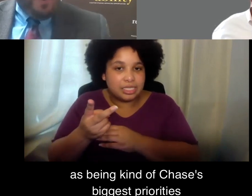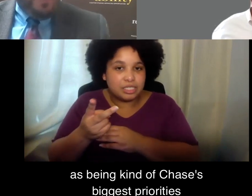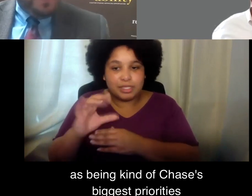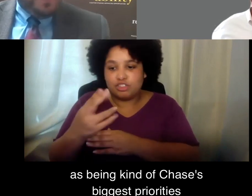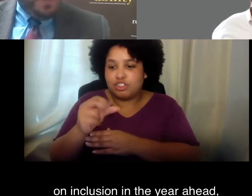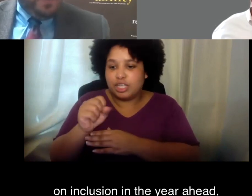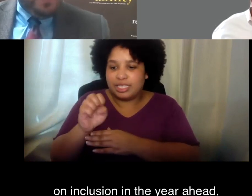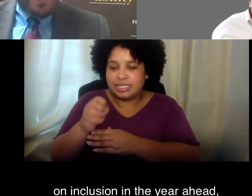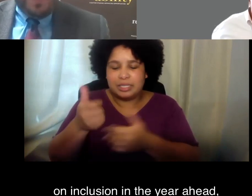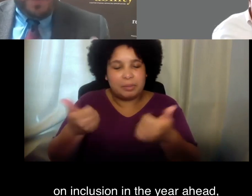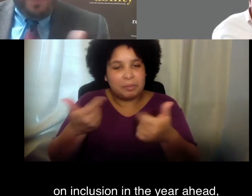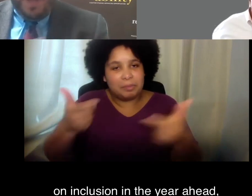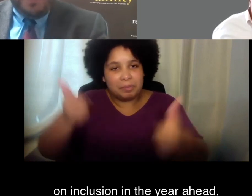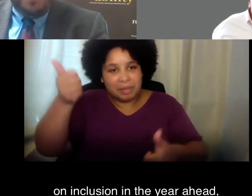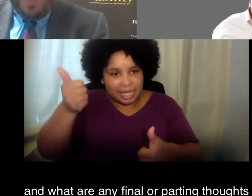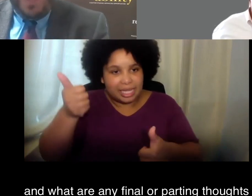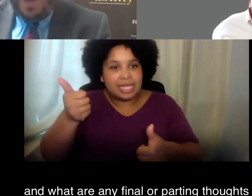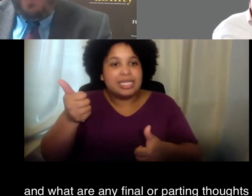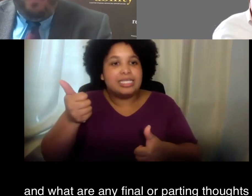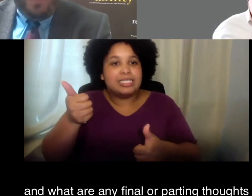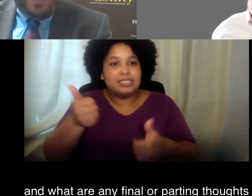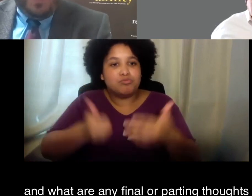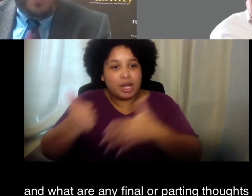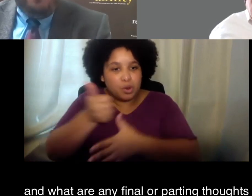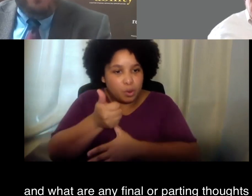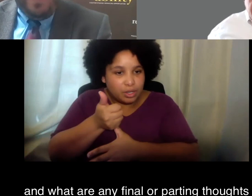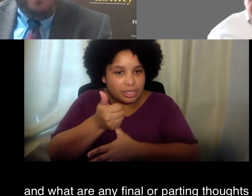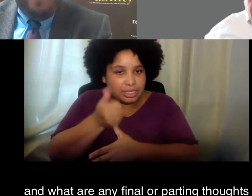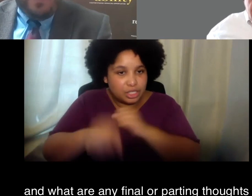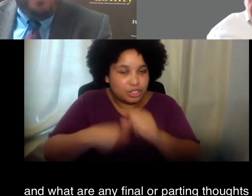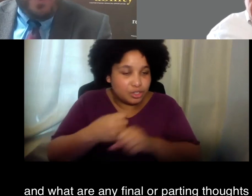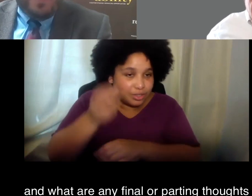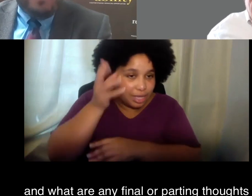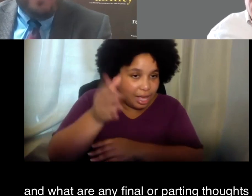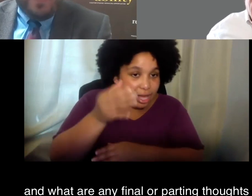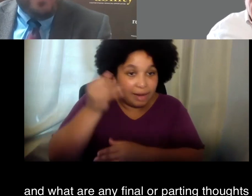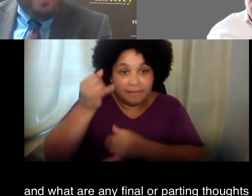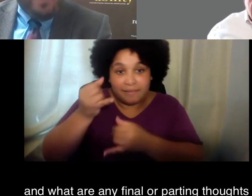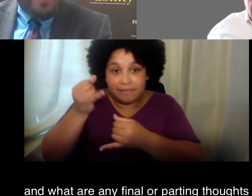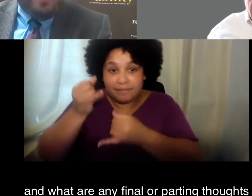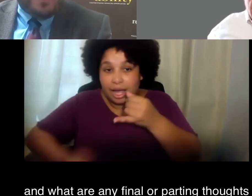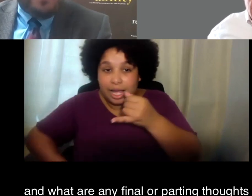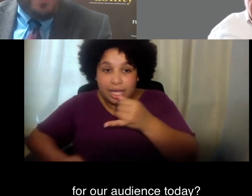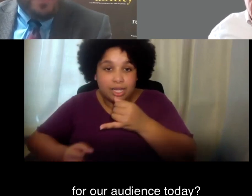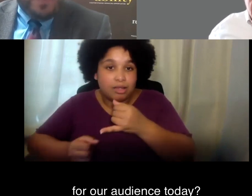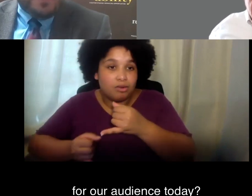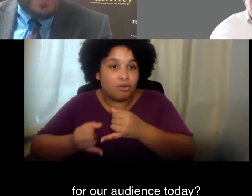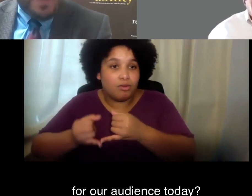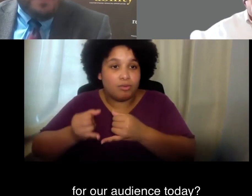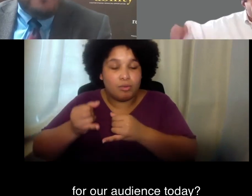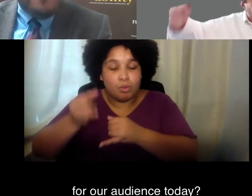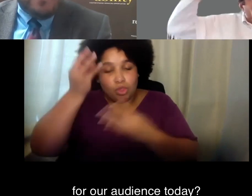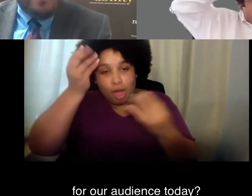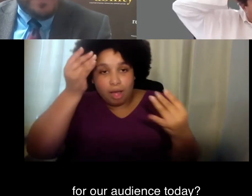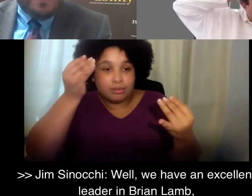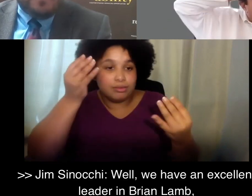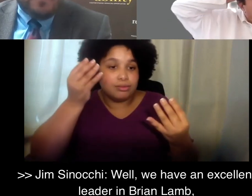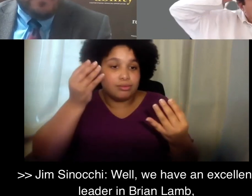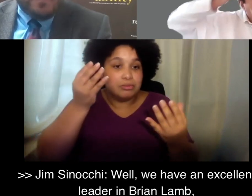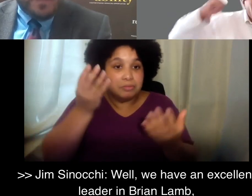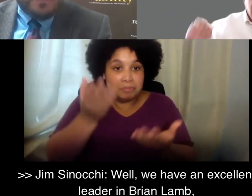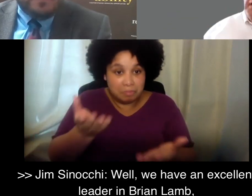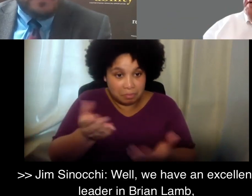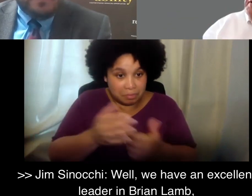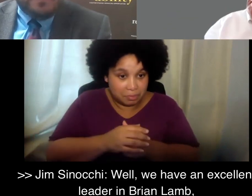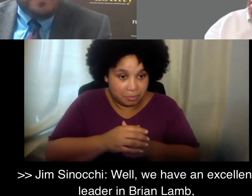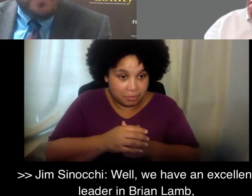biggest priorities on inclusion in the year ahead? And what any final or parting thoughts for our audience today? Well,